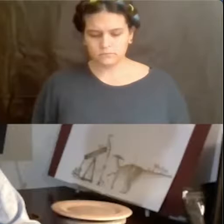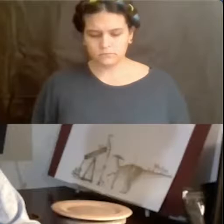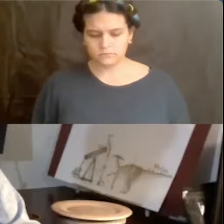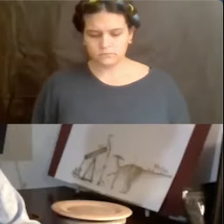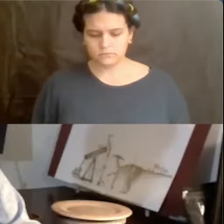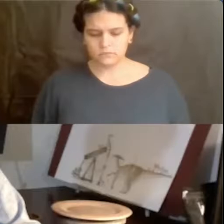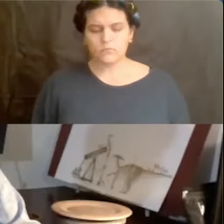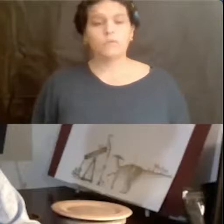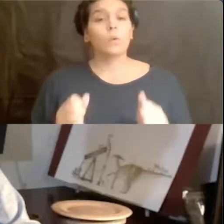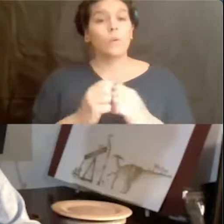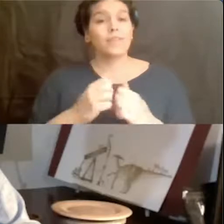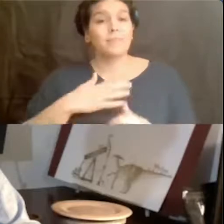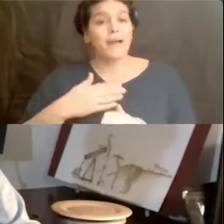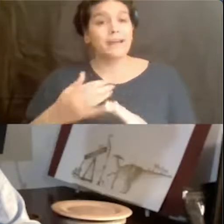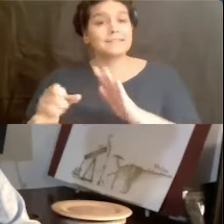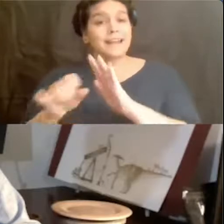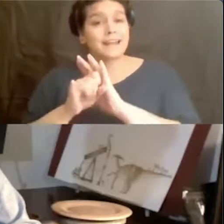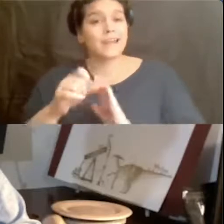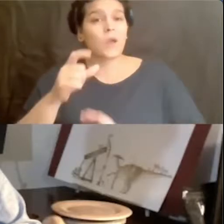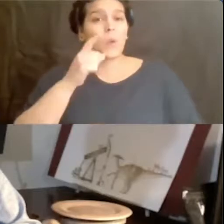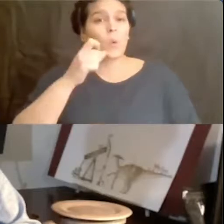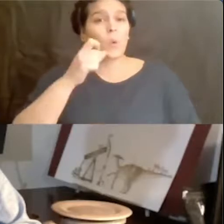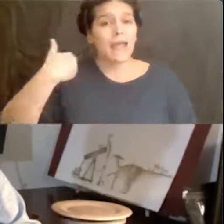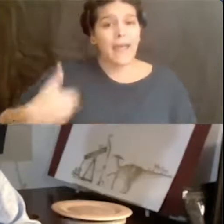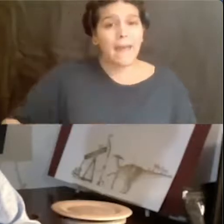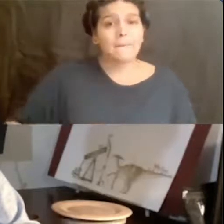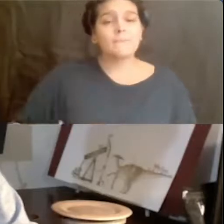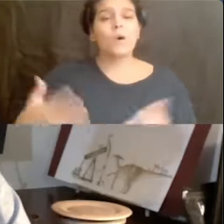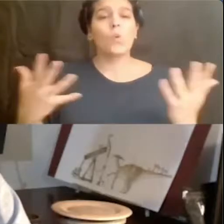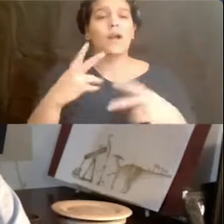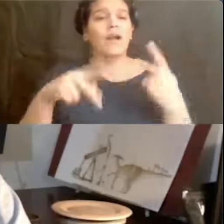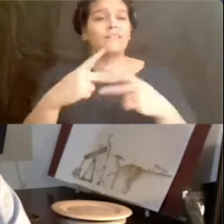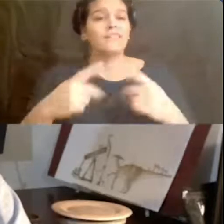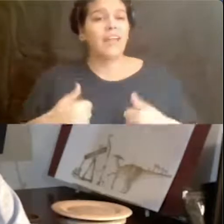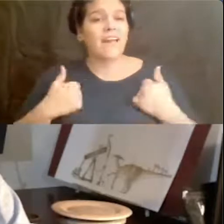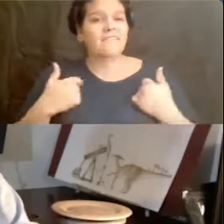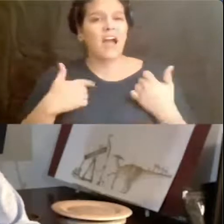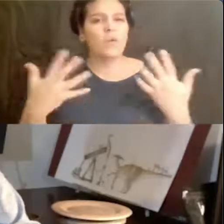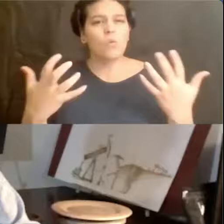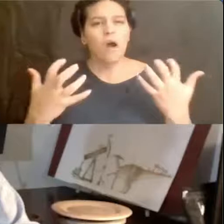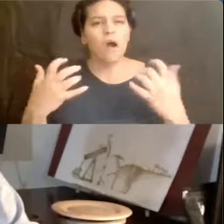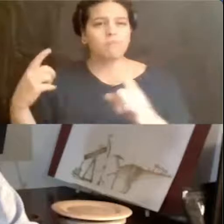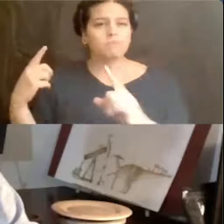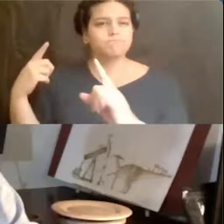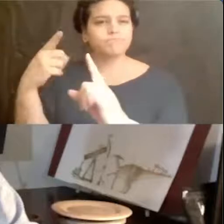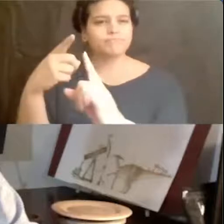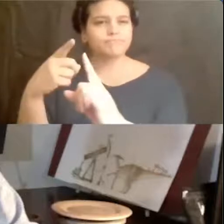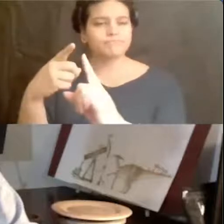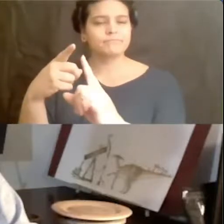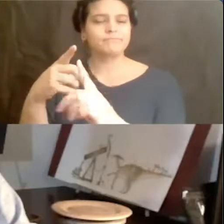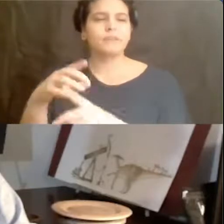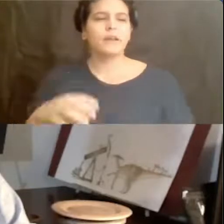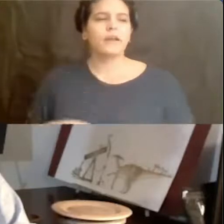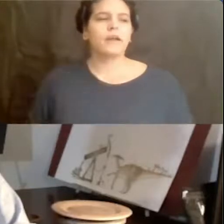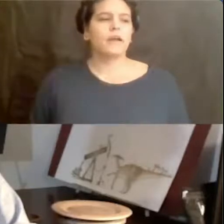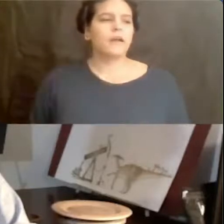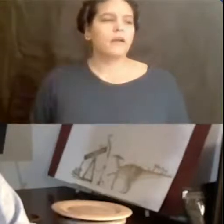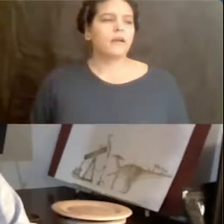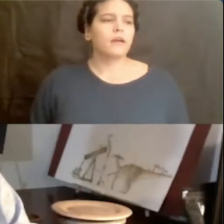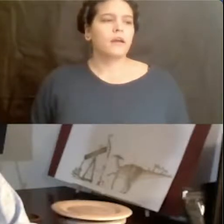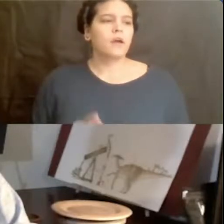I am, and in this and in what kind of life I want to live, what I really appreciated